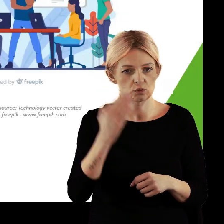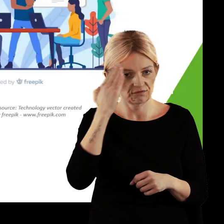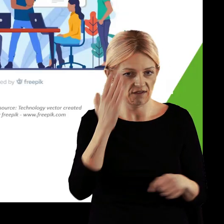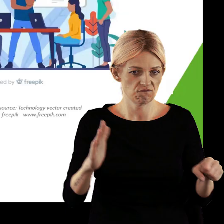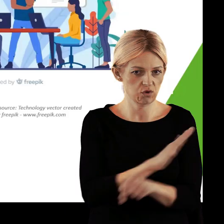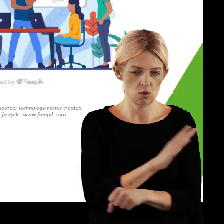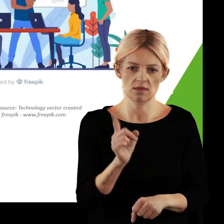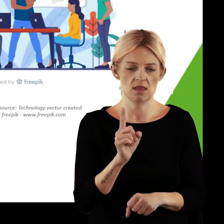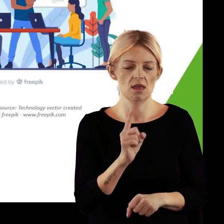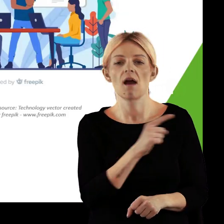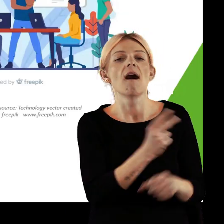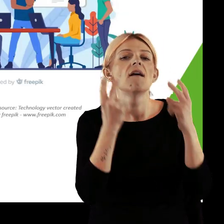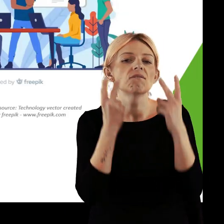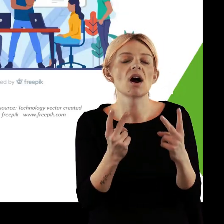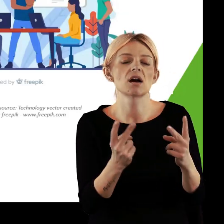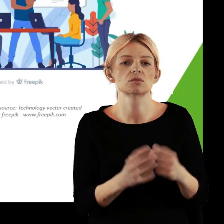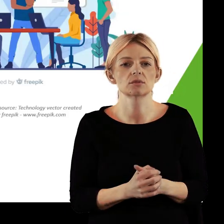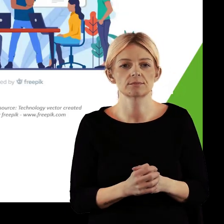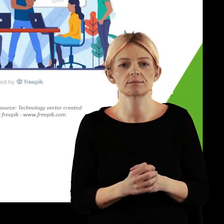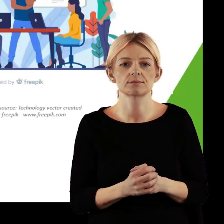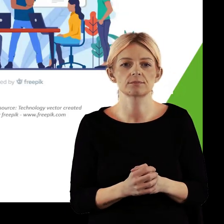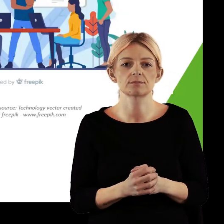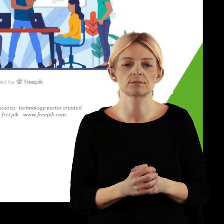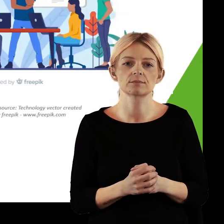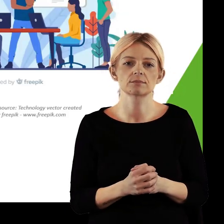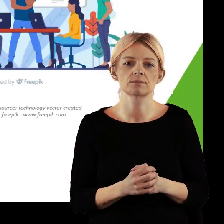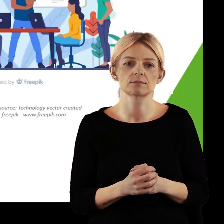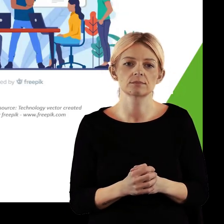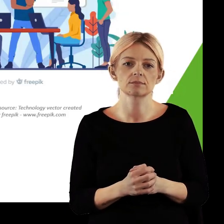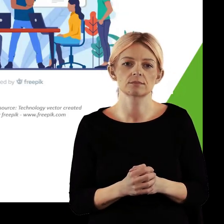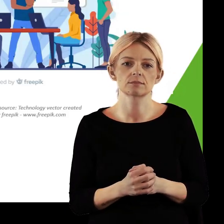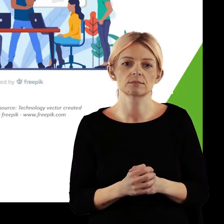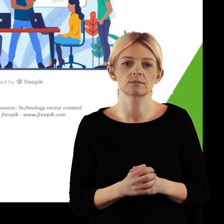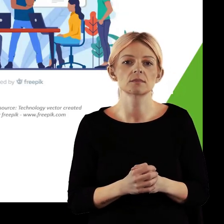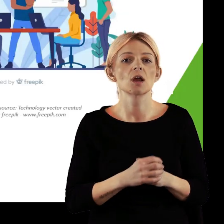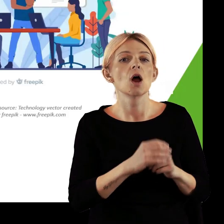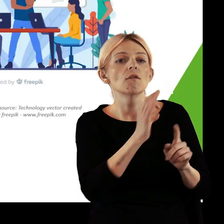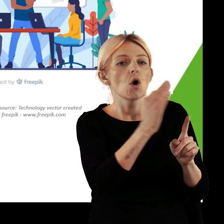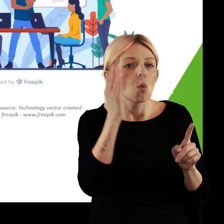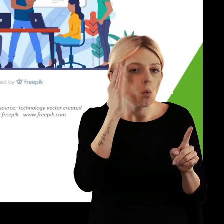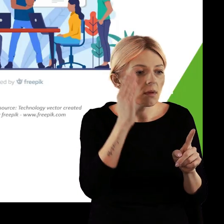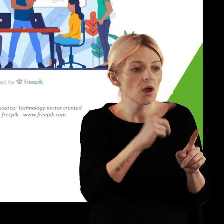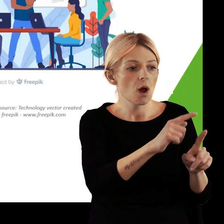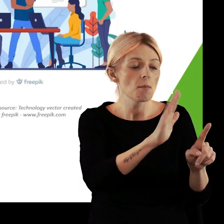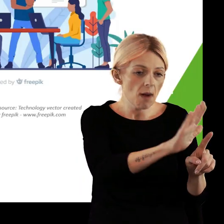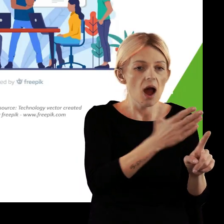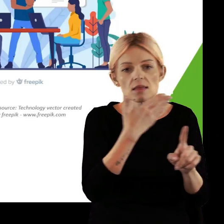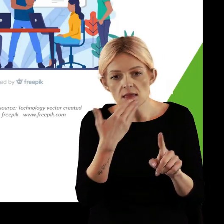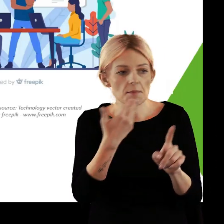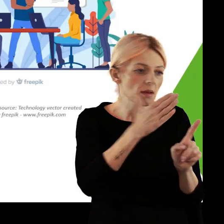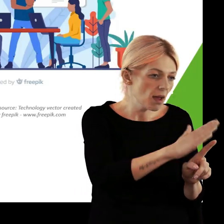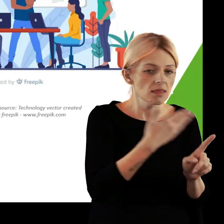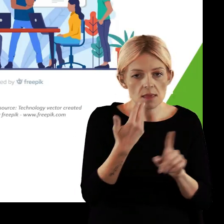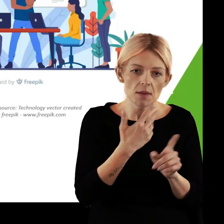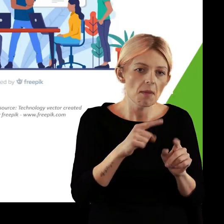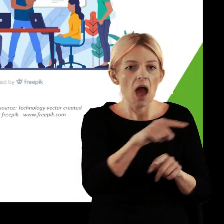know everything, but it is important that the skills of the team members complement each other. Another feature of